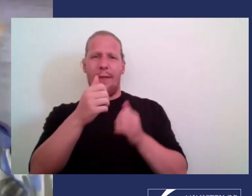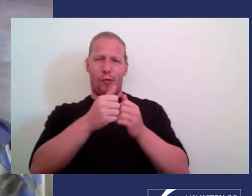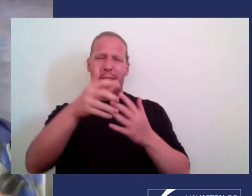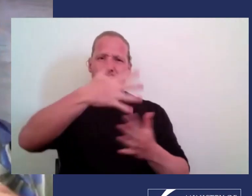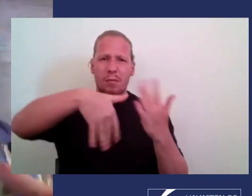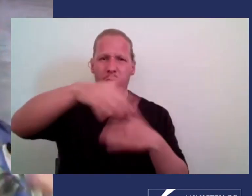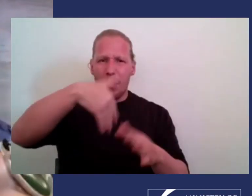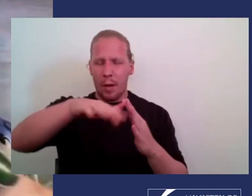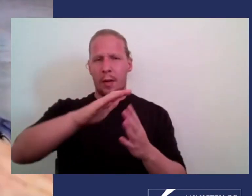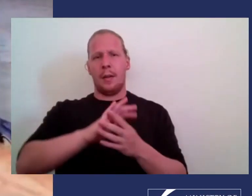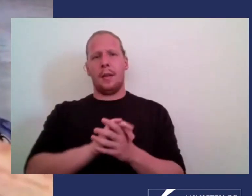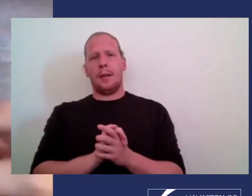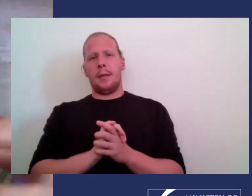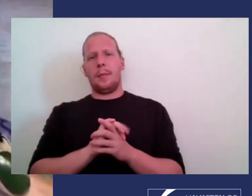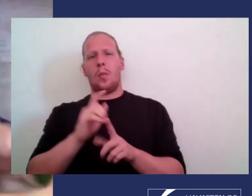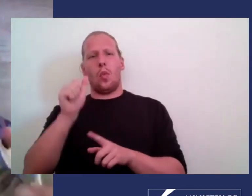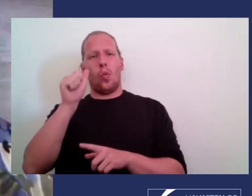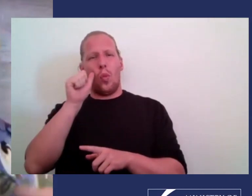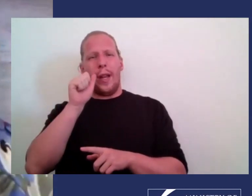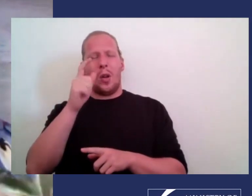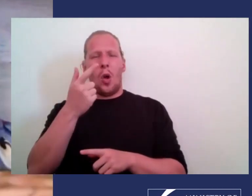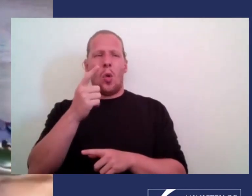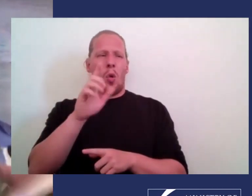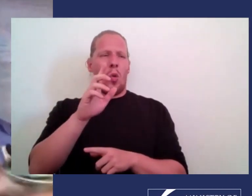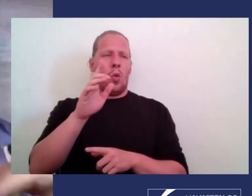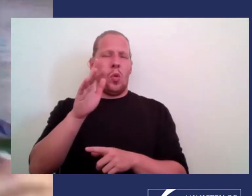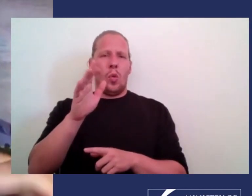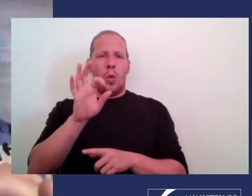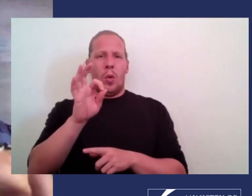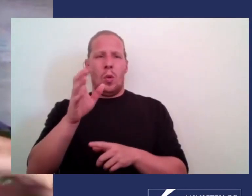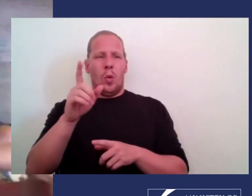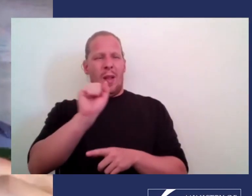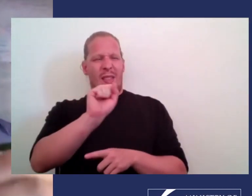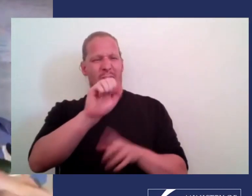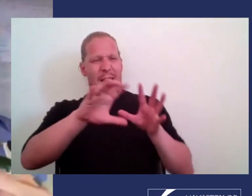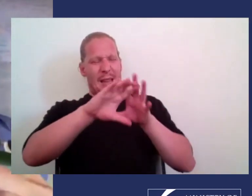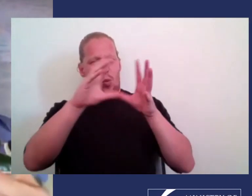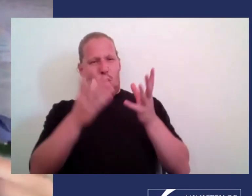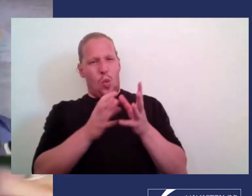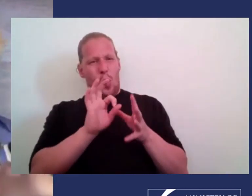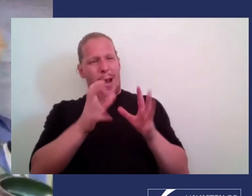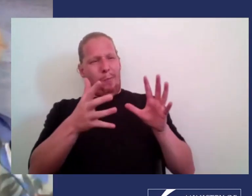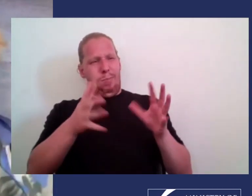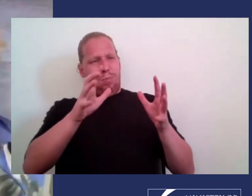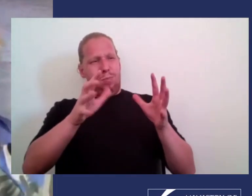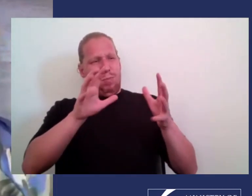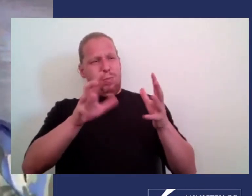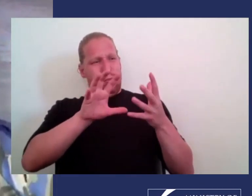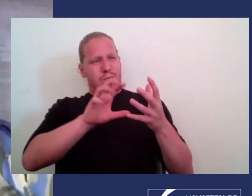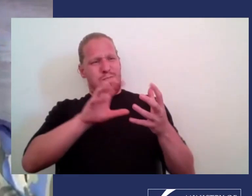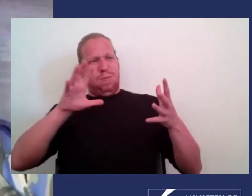teachers, all of that's been so disrupted, that fabric of their lives has been really ripped